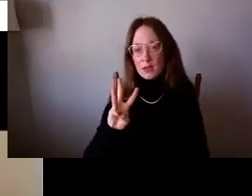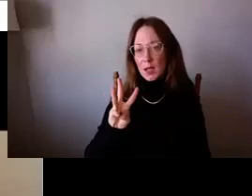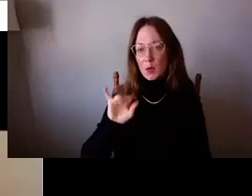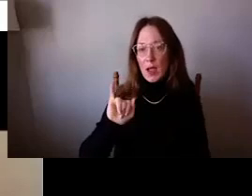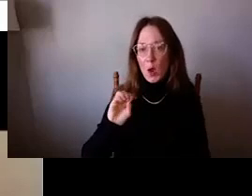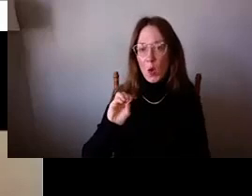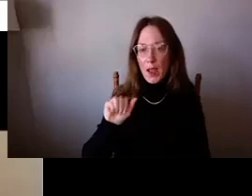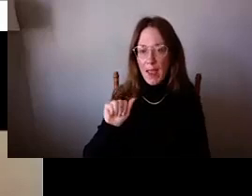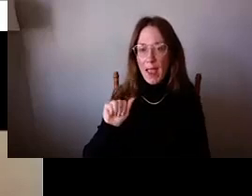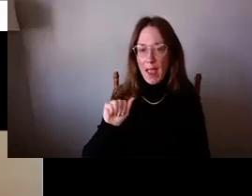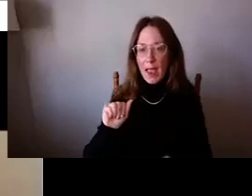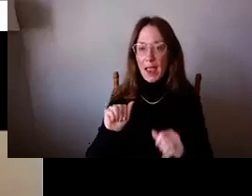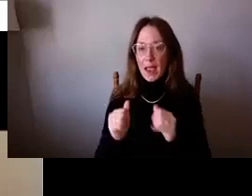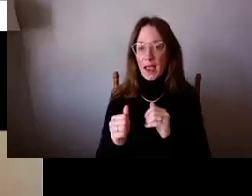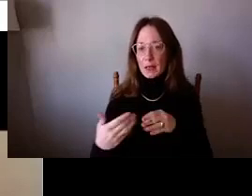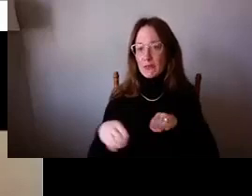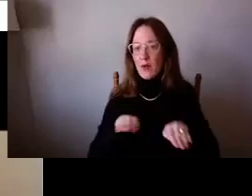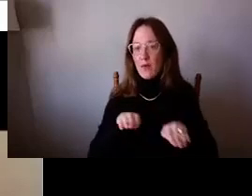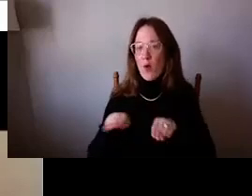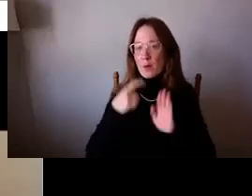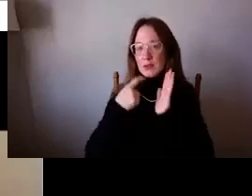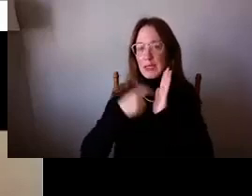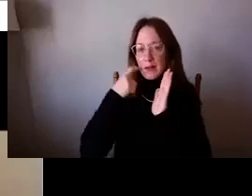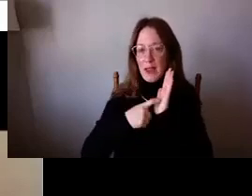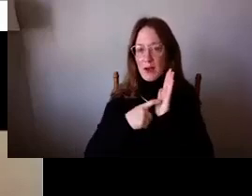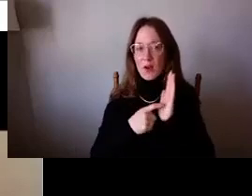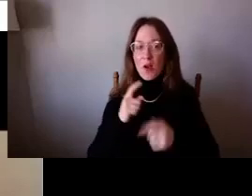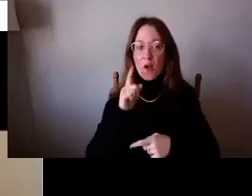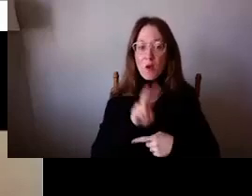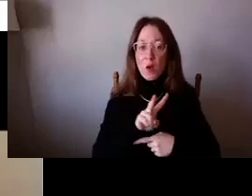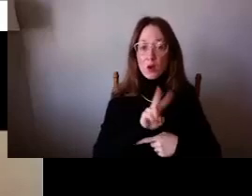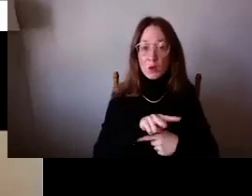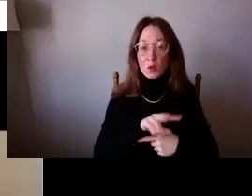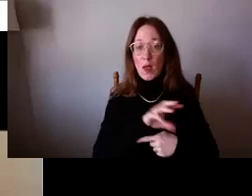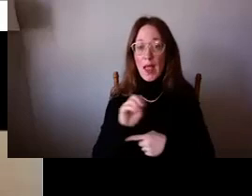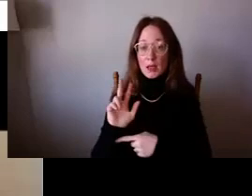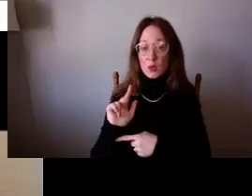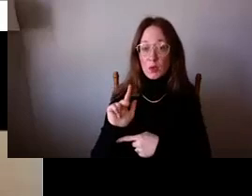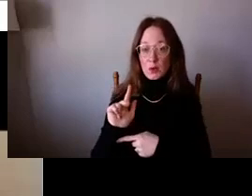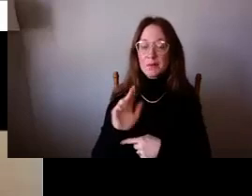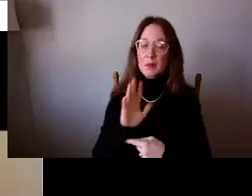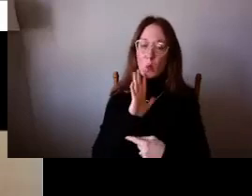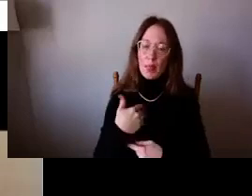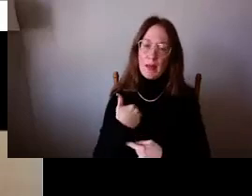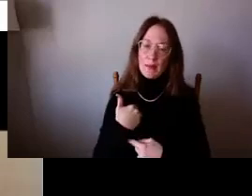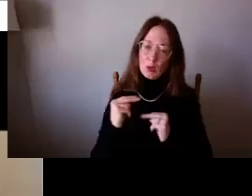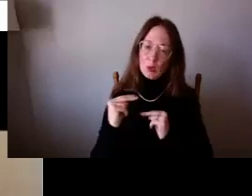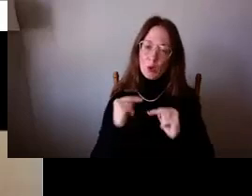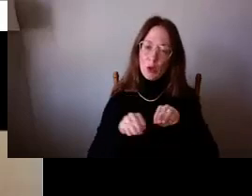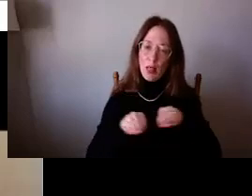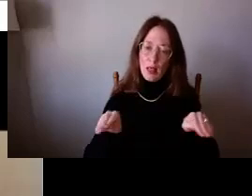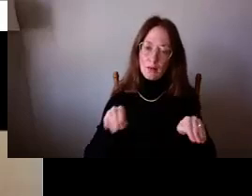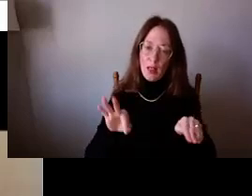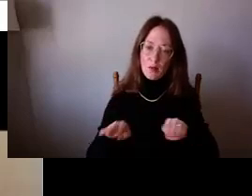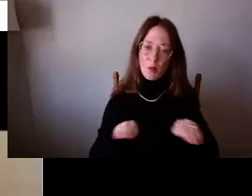indicators for the first time. So for 22 and 23, we will have negotiated levels of performance for all